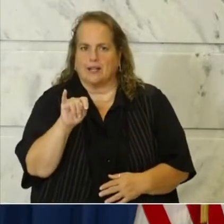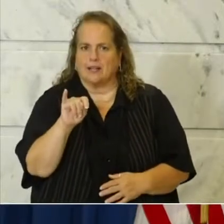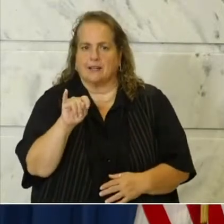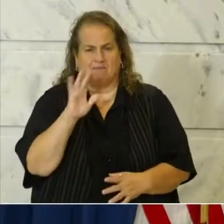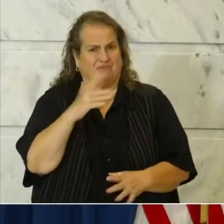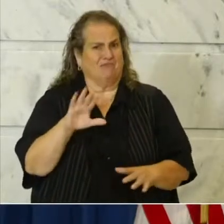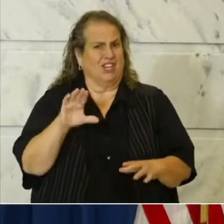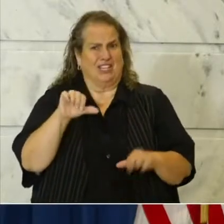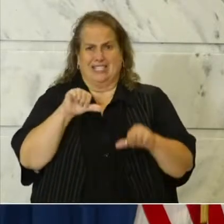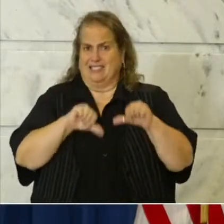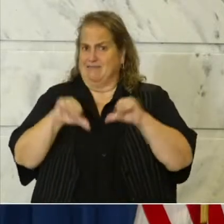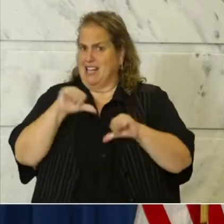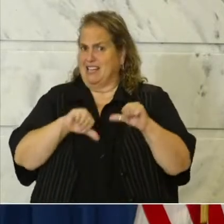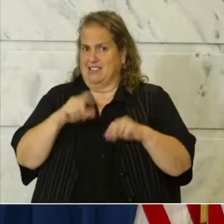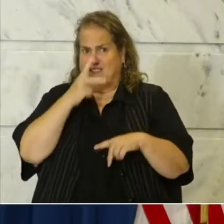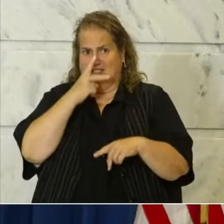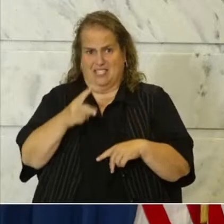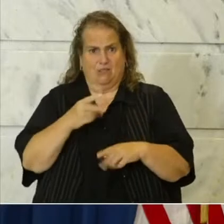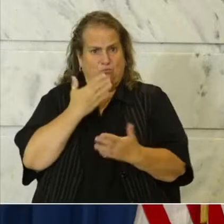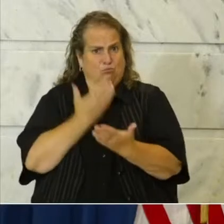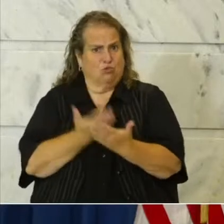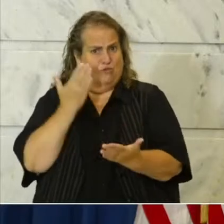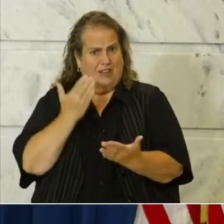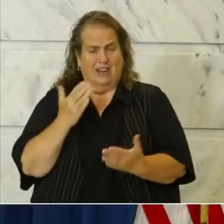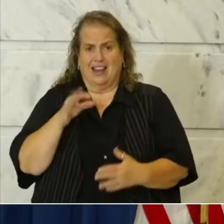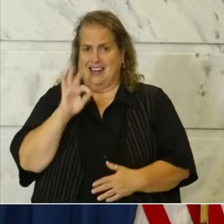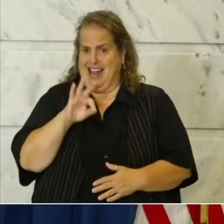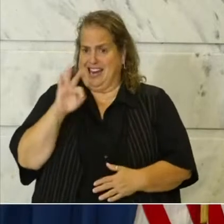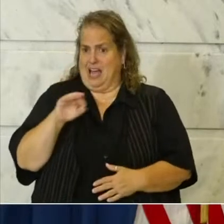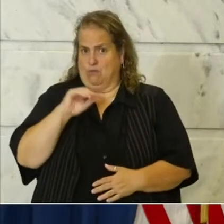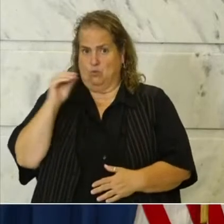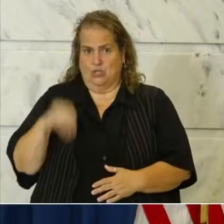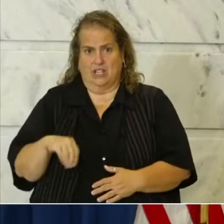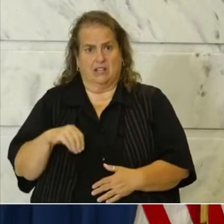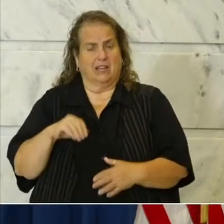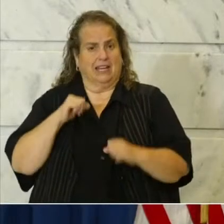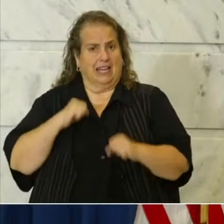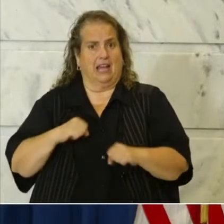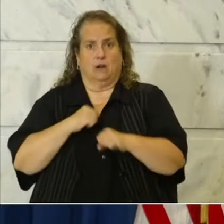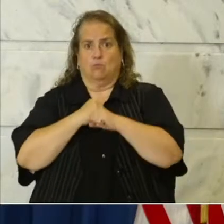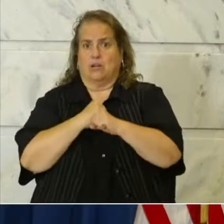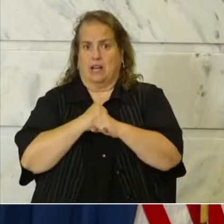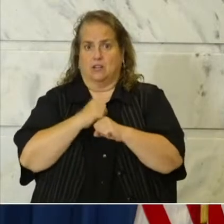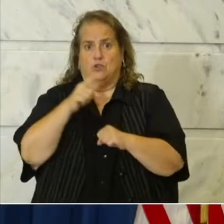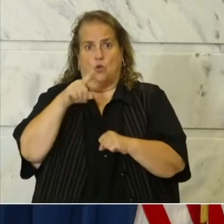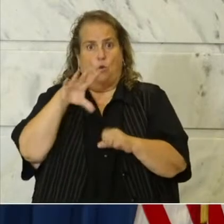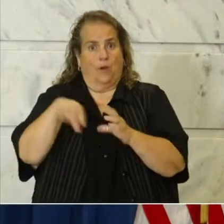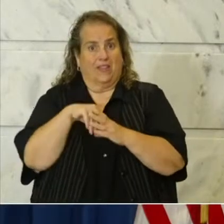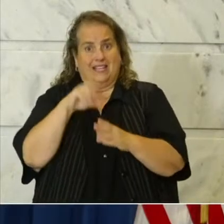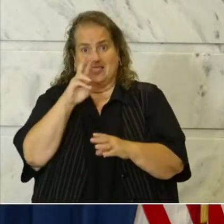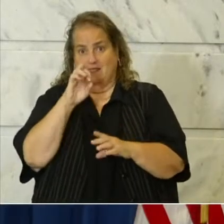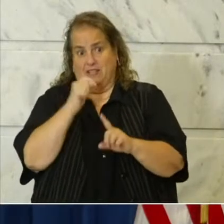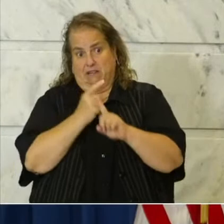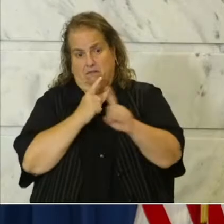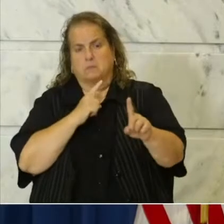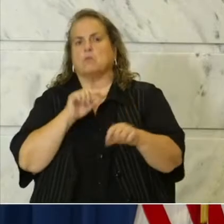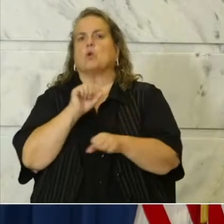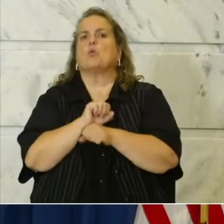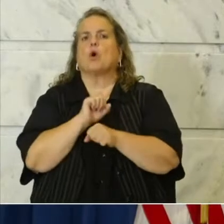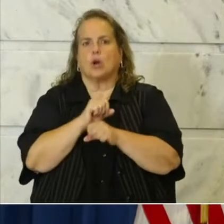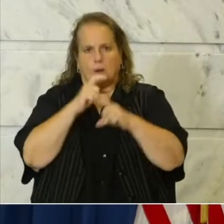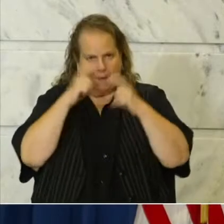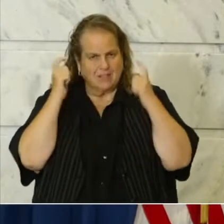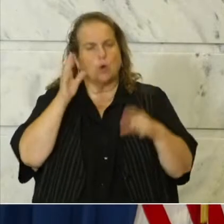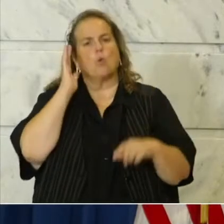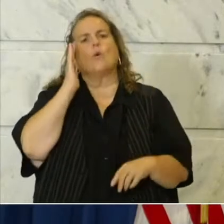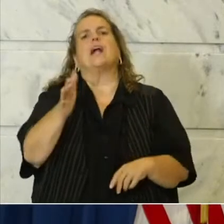if we can have 90-95% of people wearing them when they're out, when they're wearing them within 6 feet of other people, it'll work. It'll absolutely